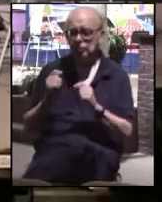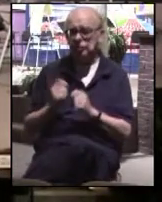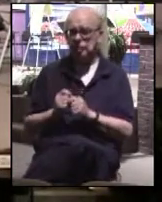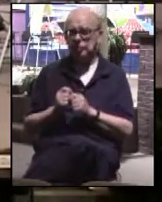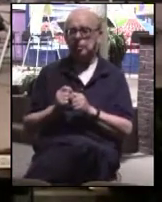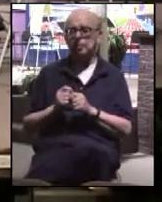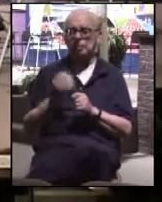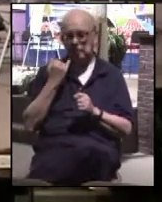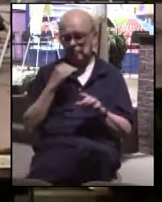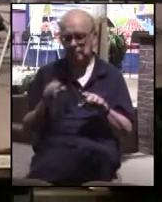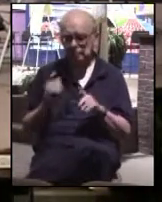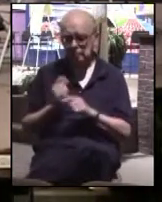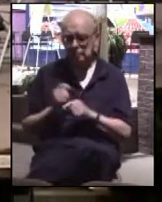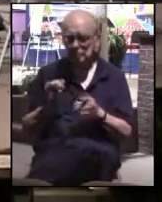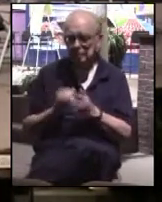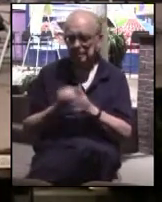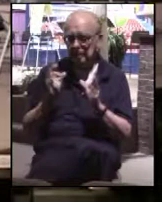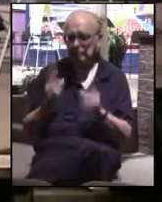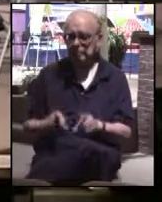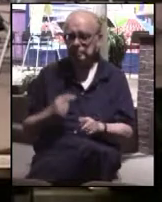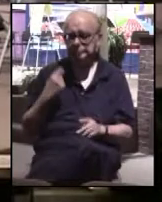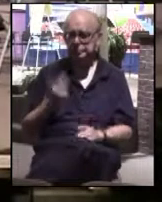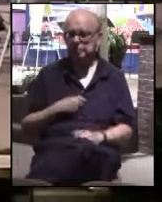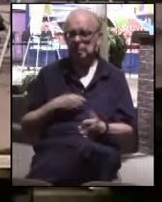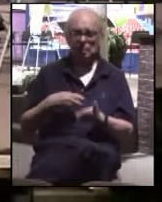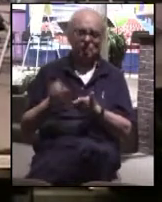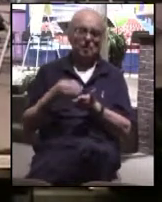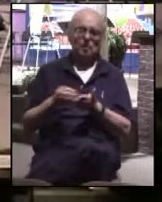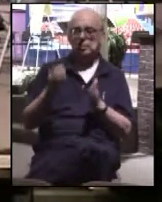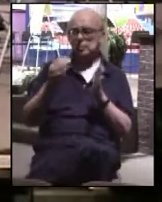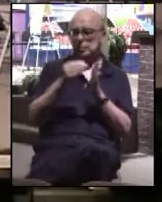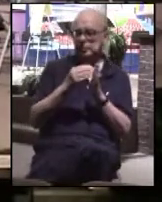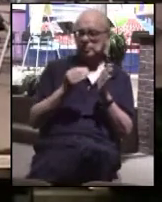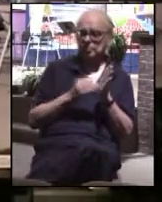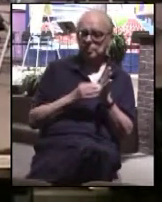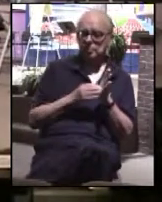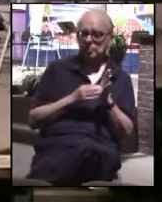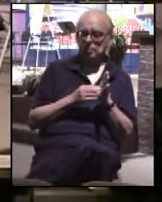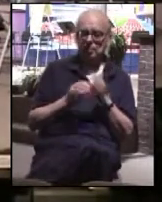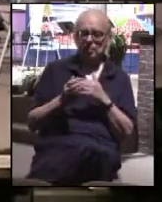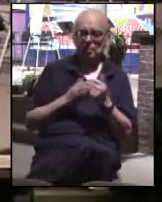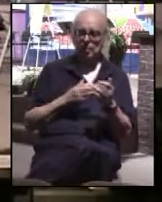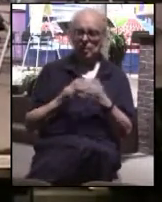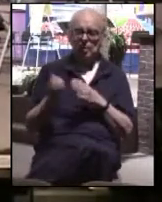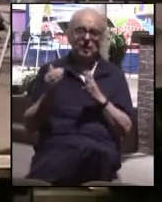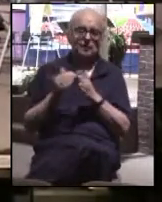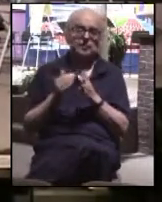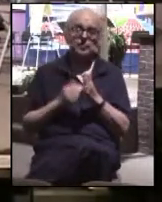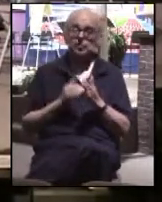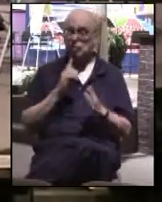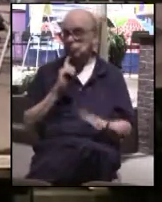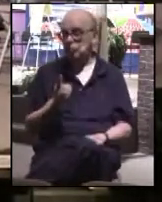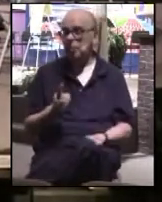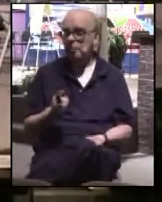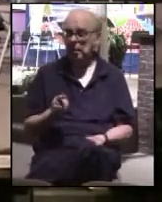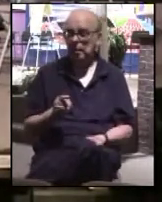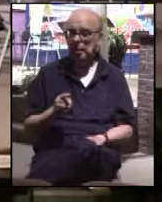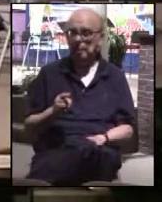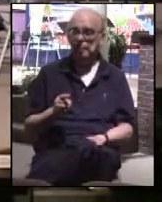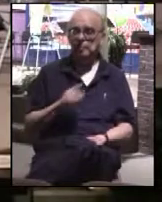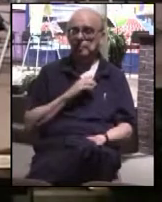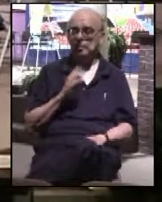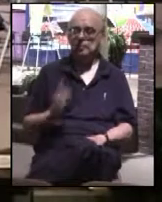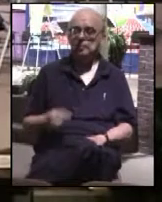if we do not trust that person we will reject the message even if the message is true as